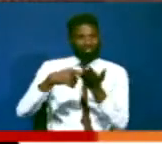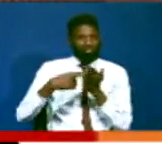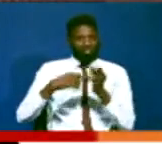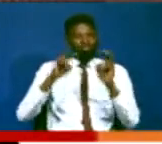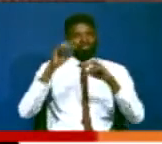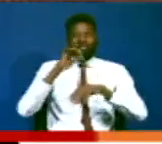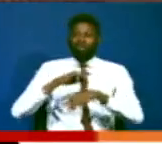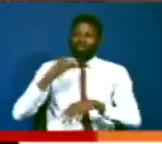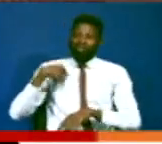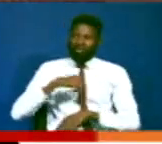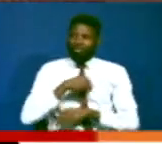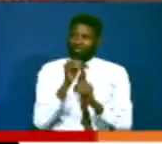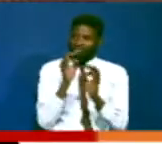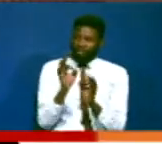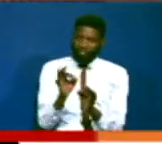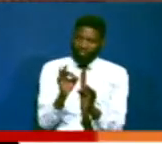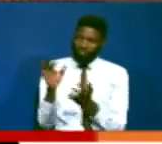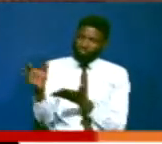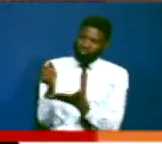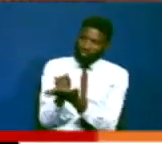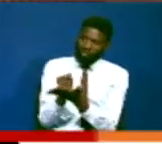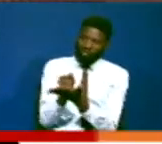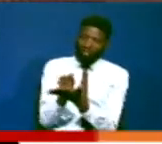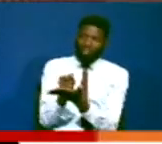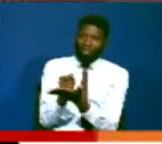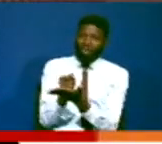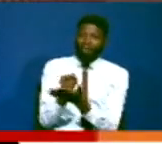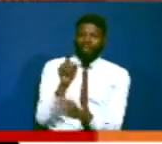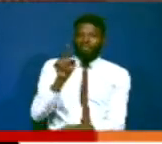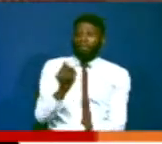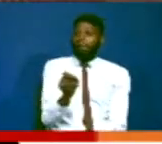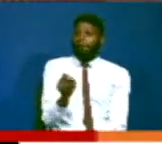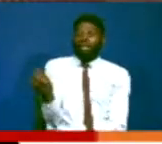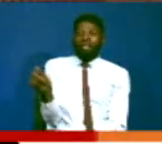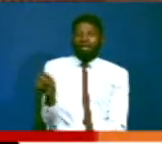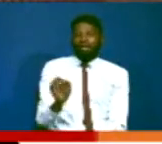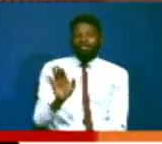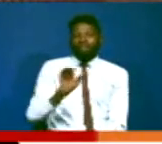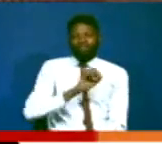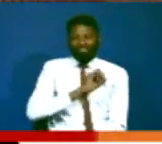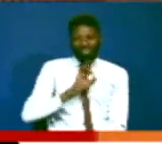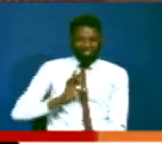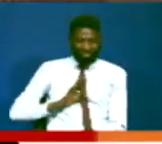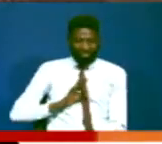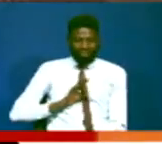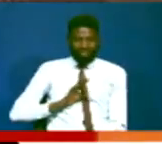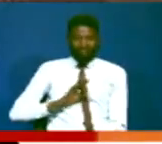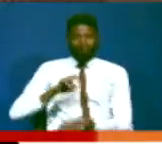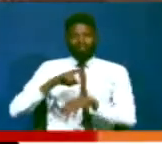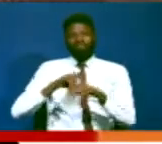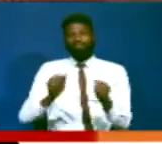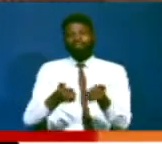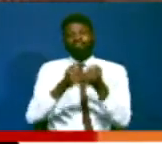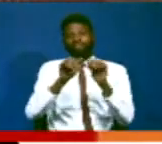makes sense for you to be paying your employer. Your employee, sorry. So that ultimately, when you call to question some of